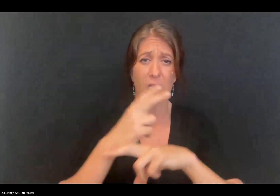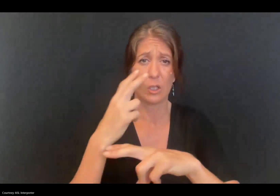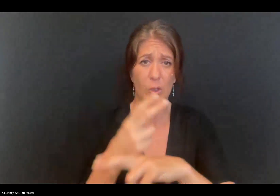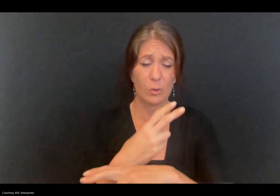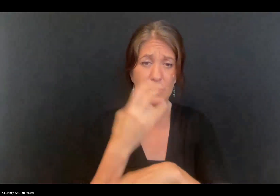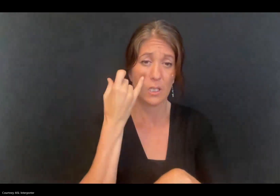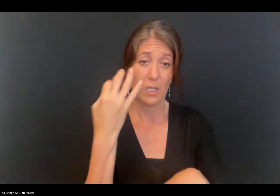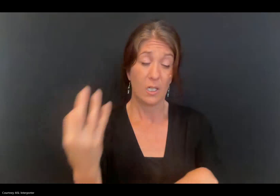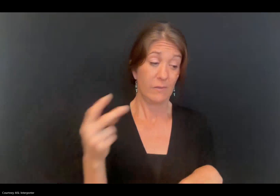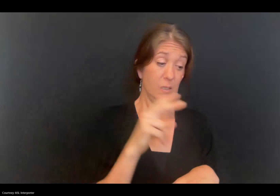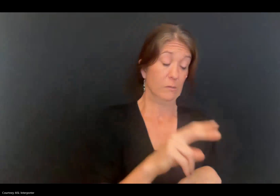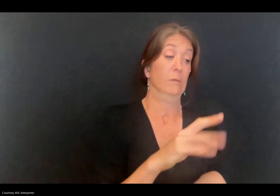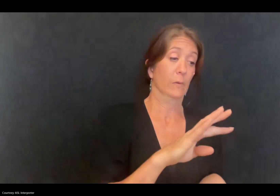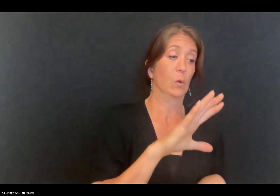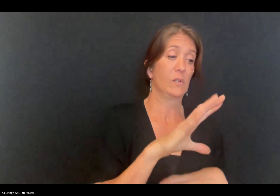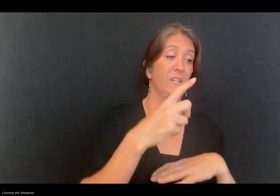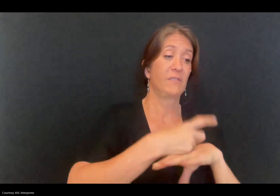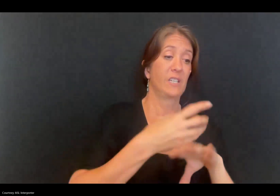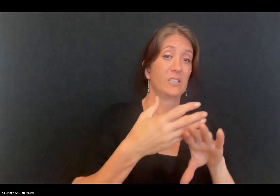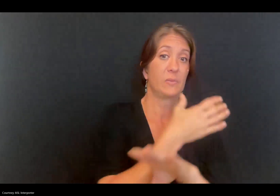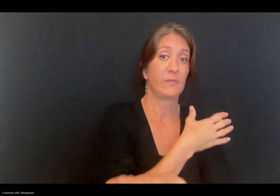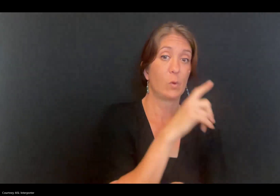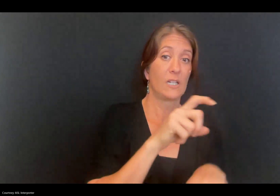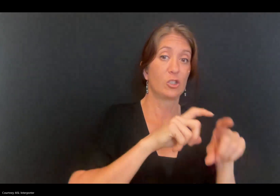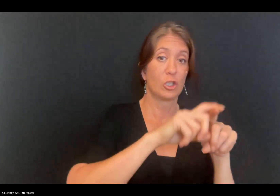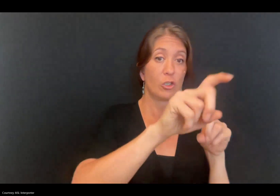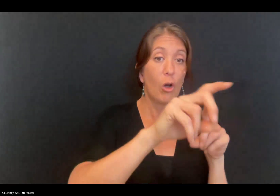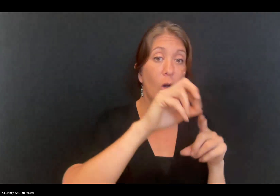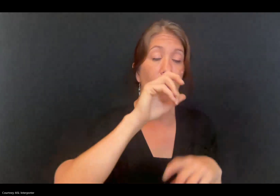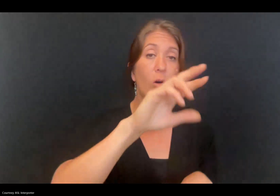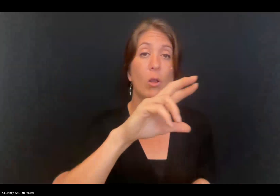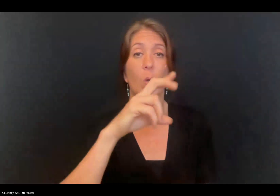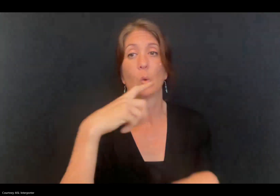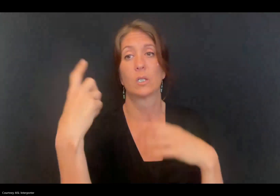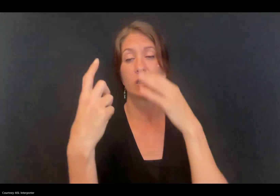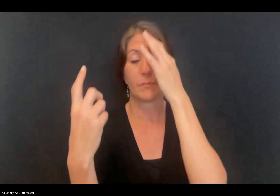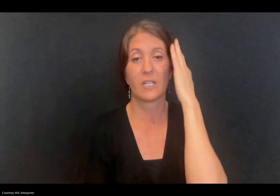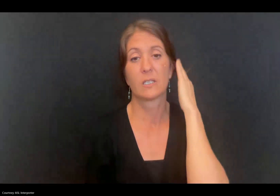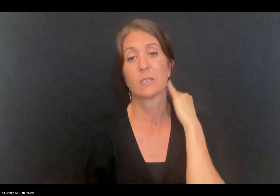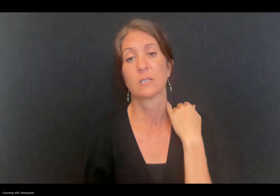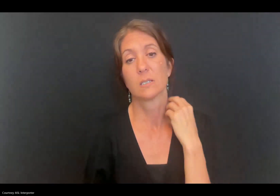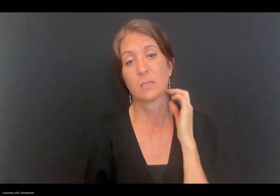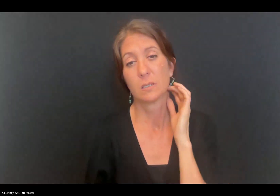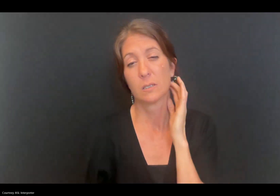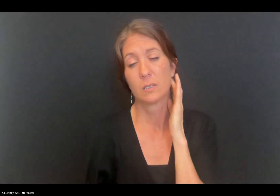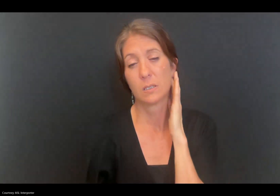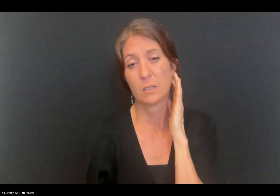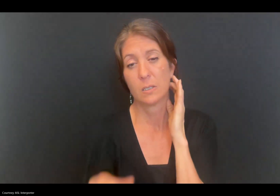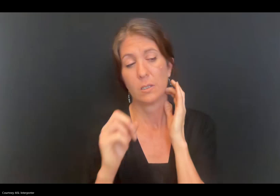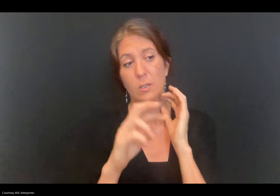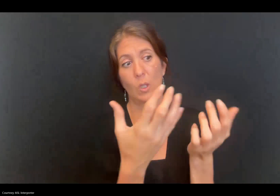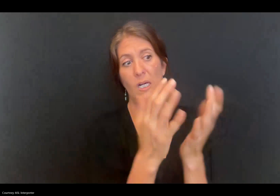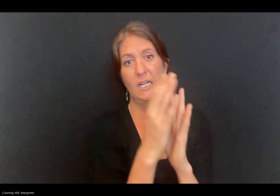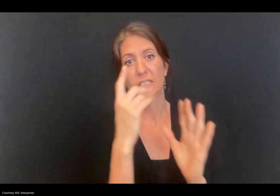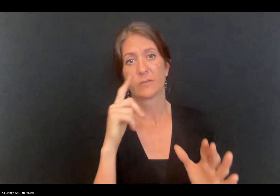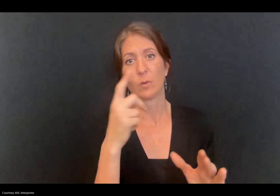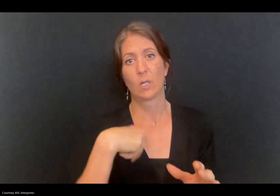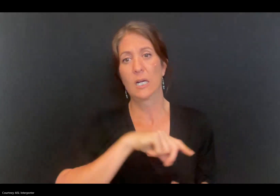at 45 days in advance that we can call, or have the member to call?